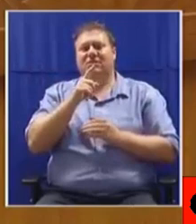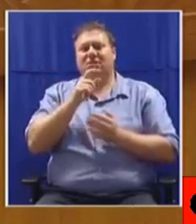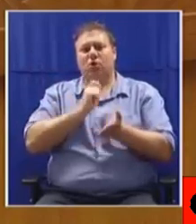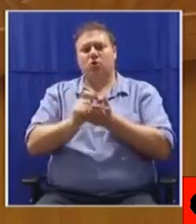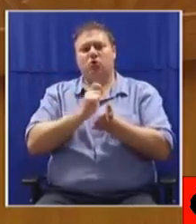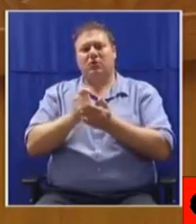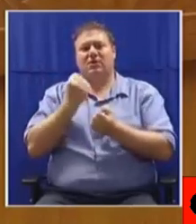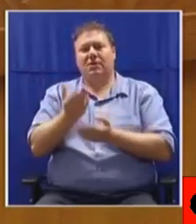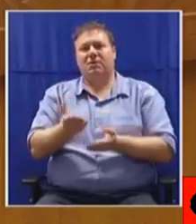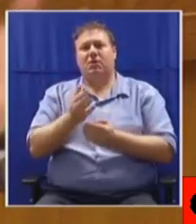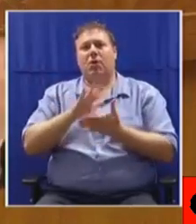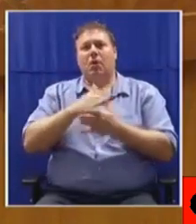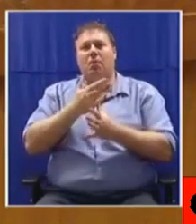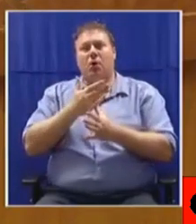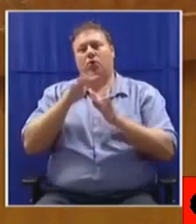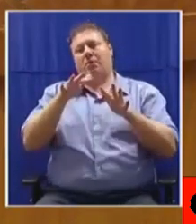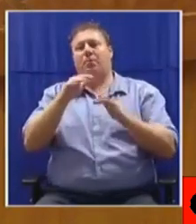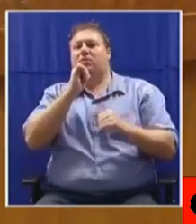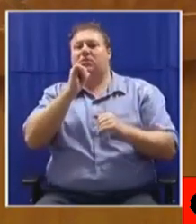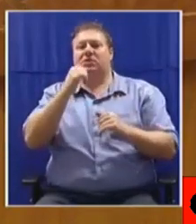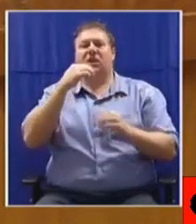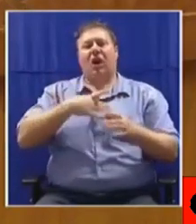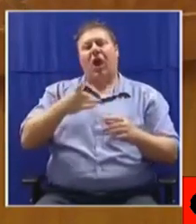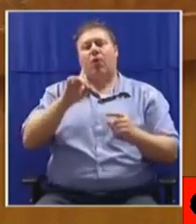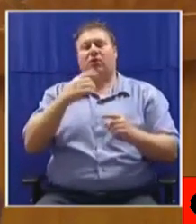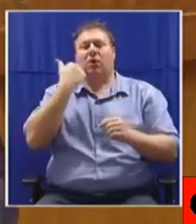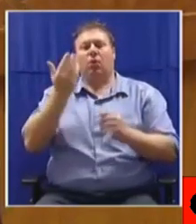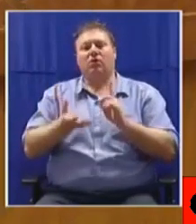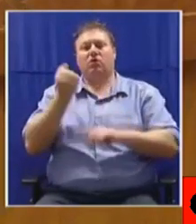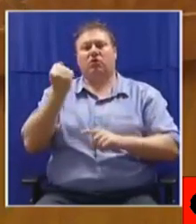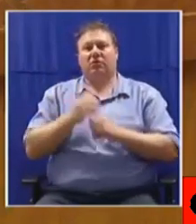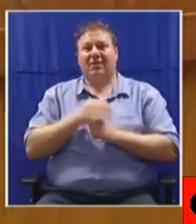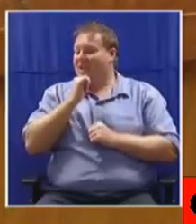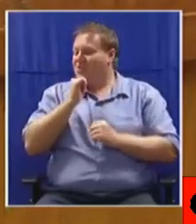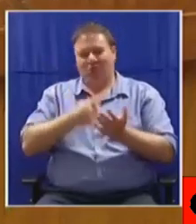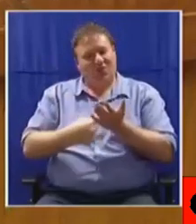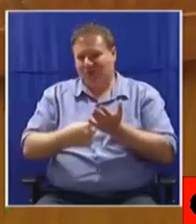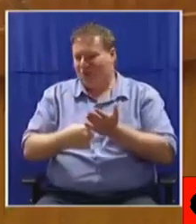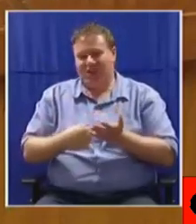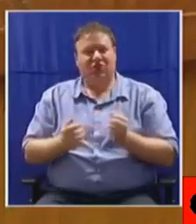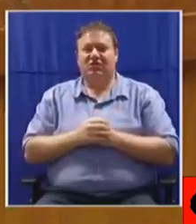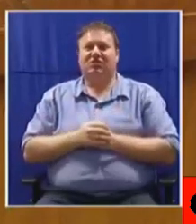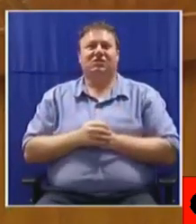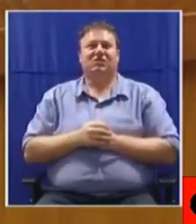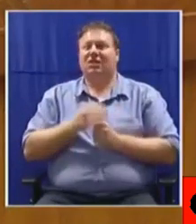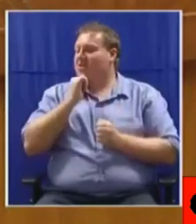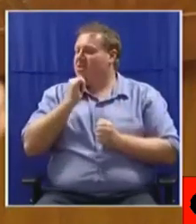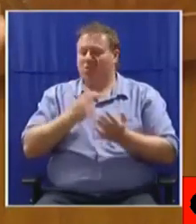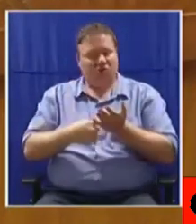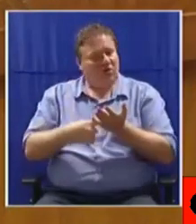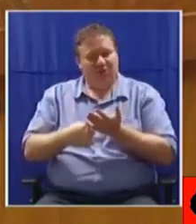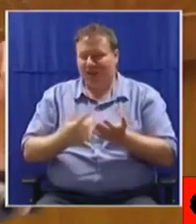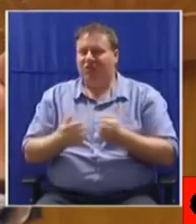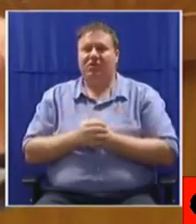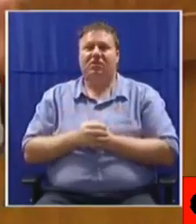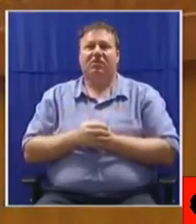they weren't to the liking of what you wanted to achieve. That is not consultation. That is not consultation.